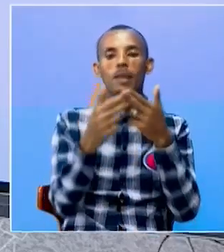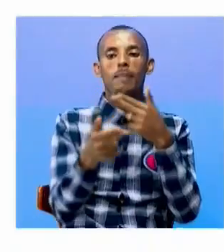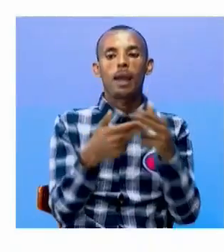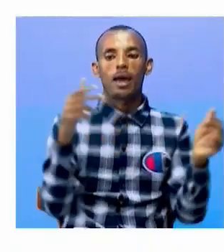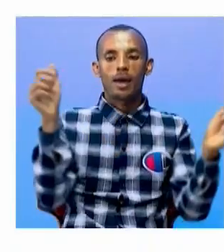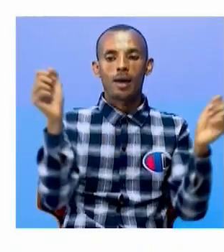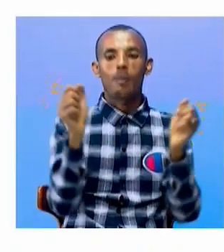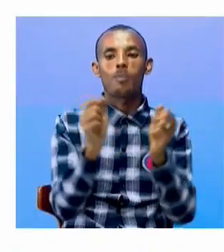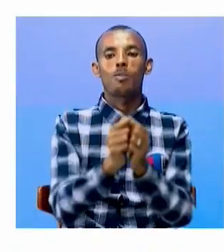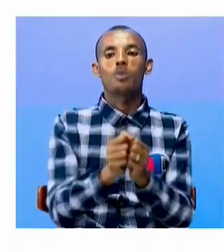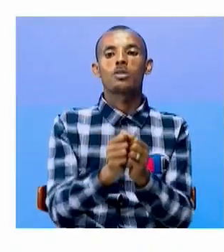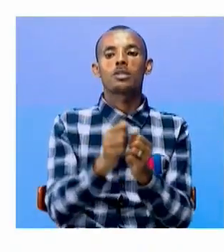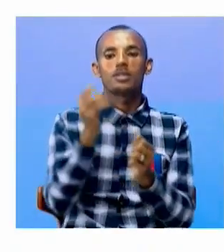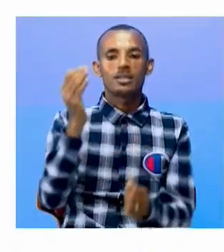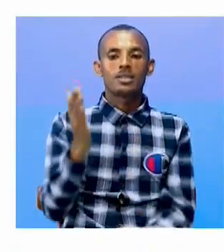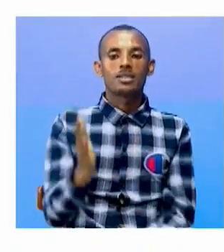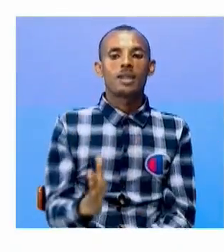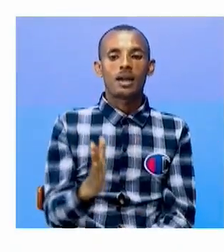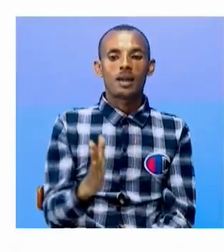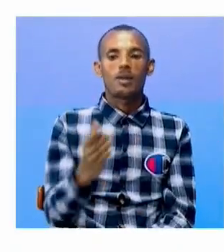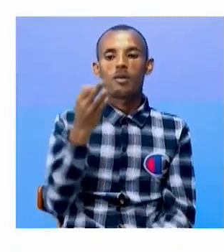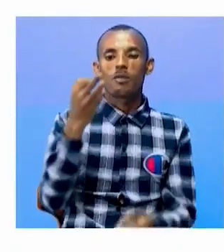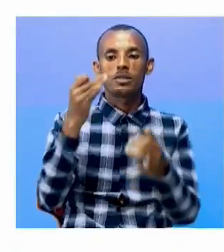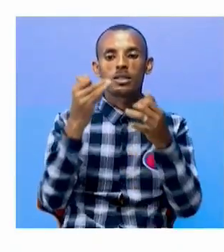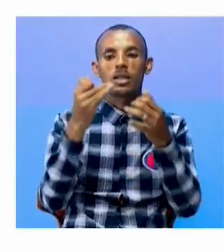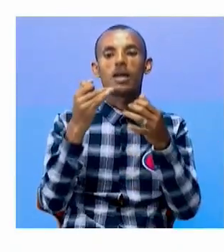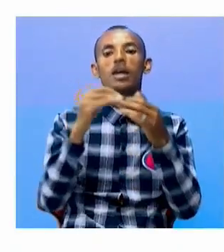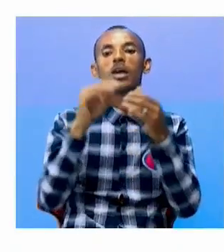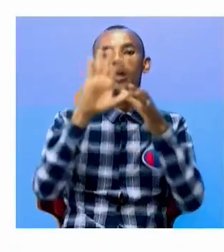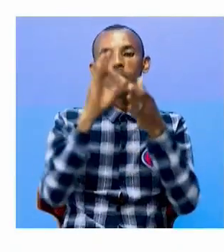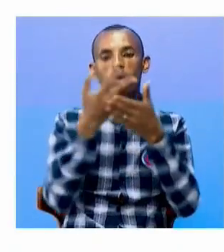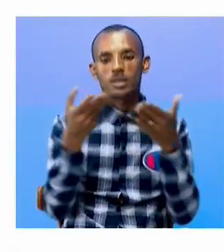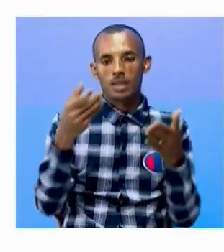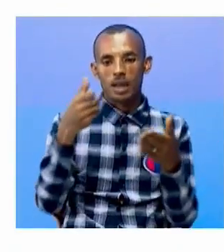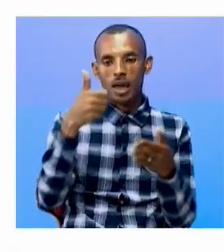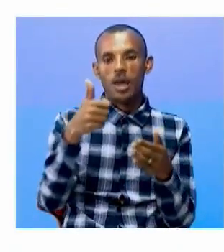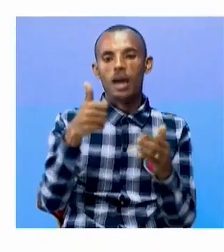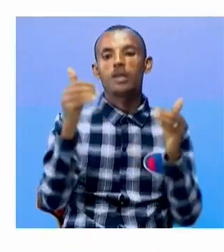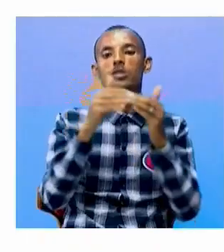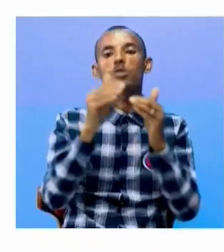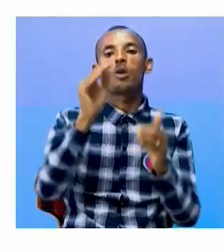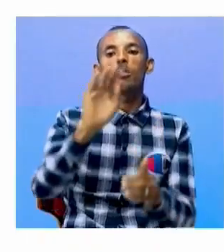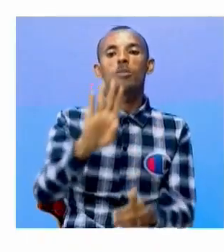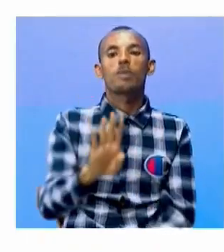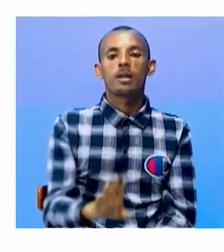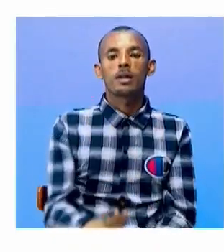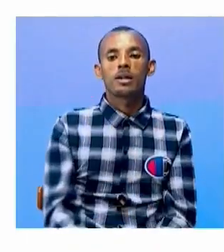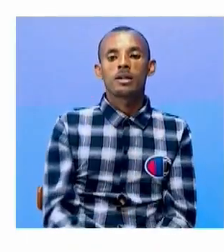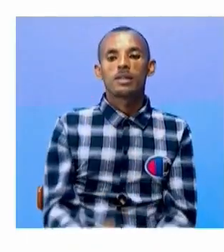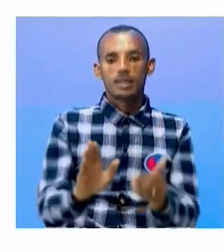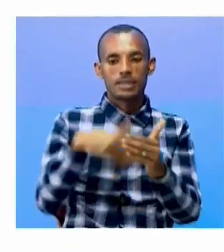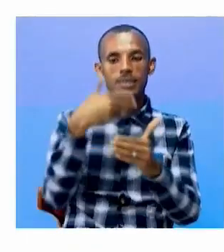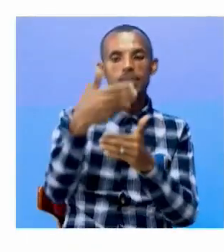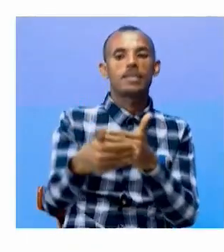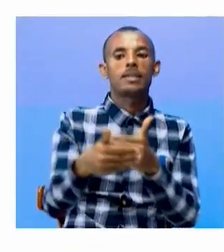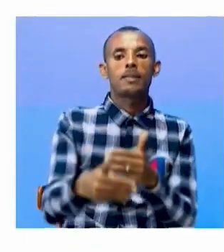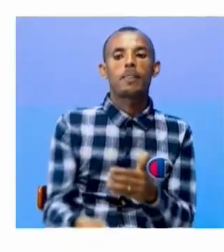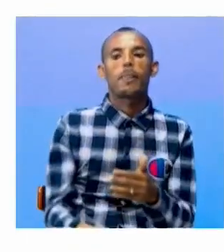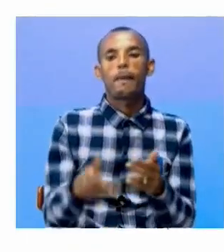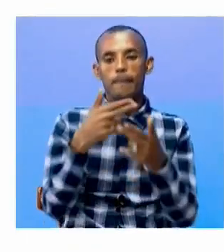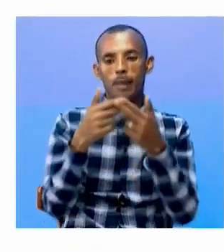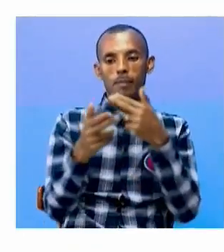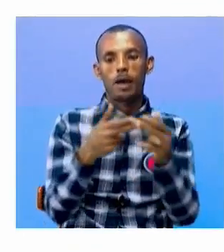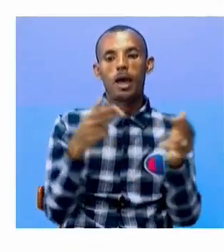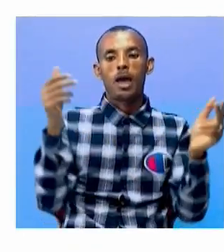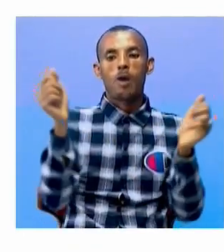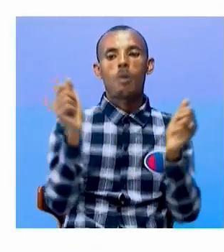sides of the equation, if you have A is equal to B, then multiply both sides